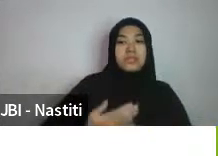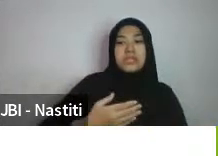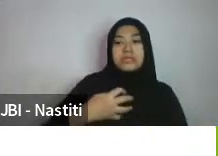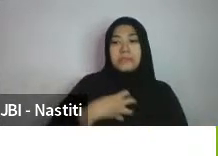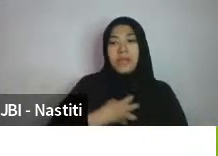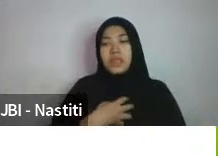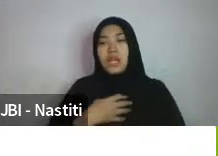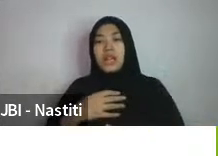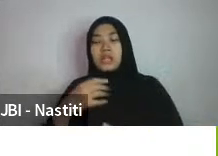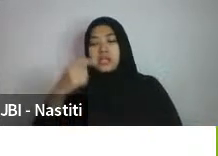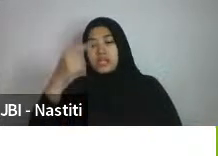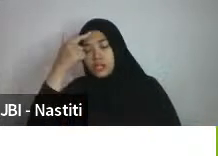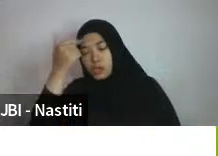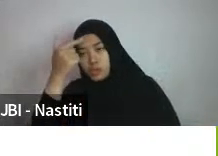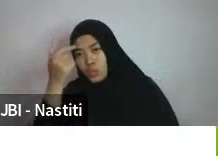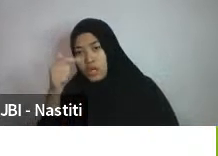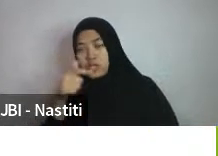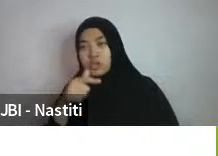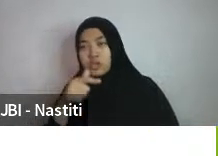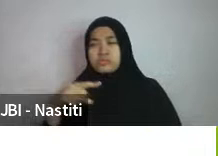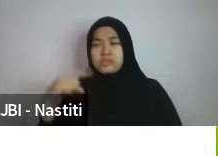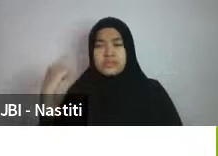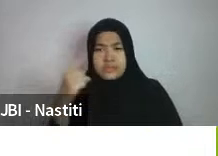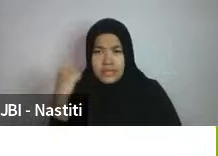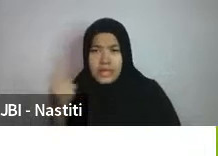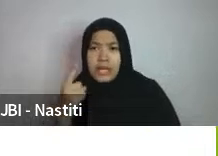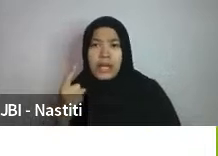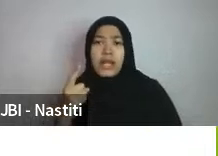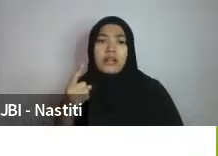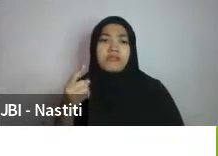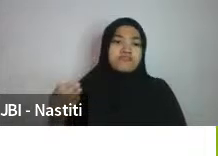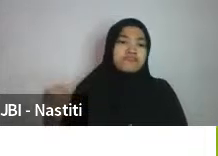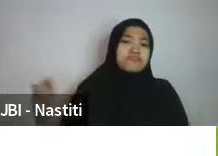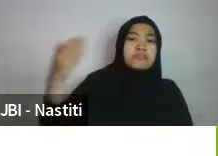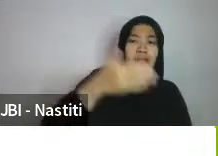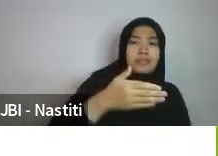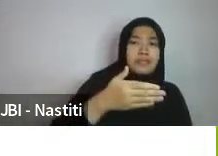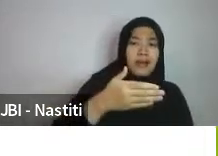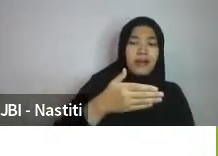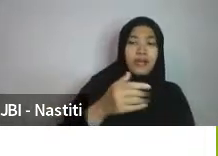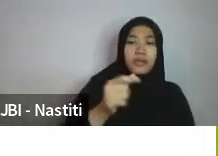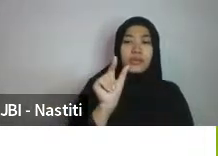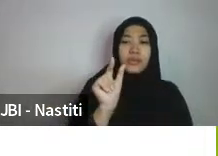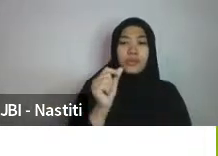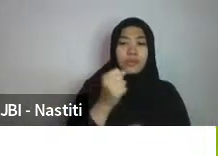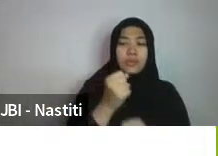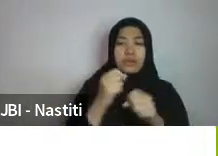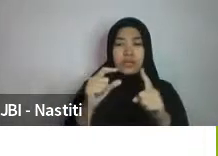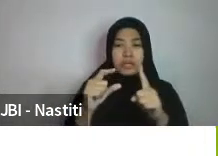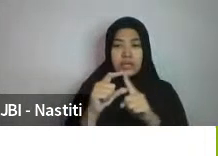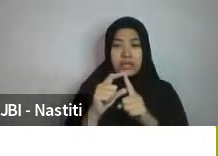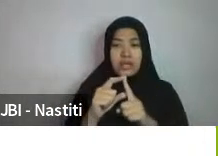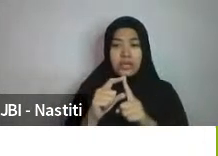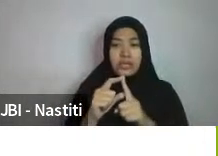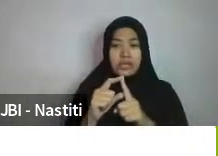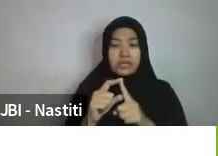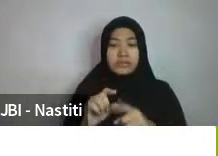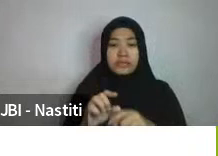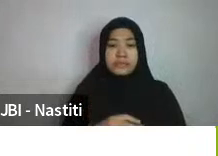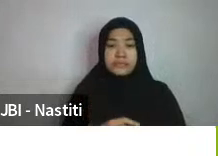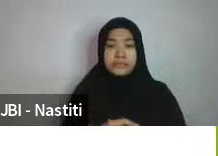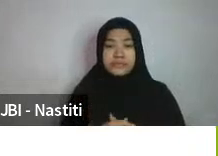when they do get admitted to hospital, tend to have longer stays. And so there's actually a driver for